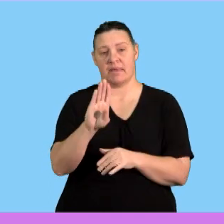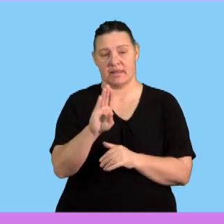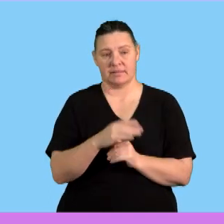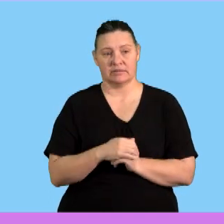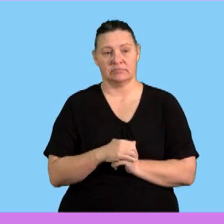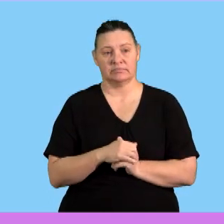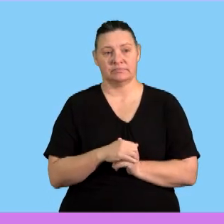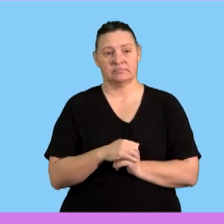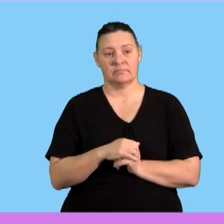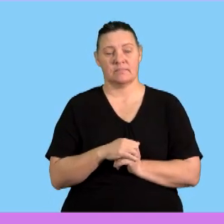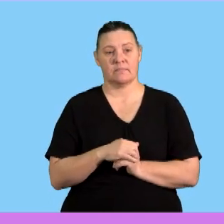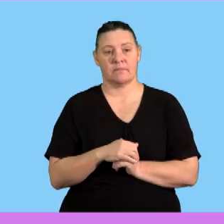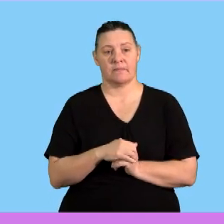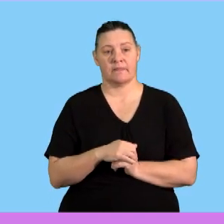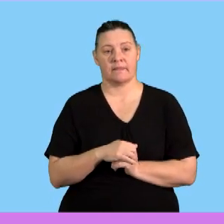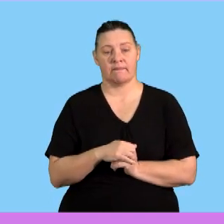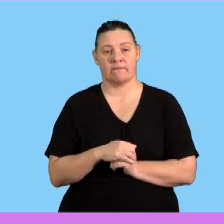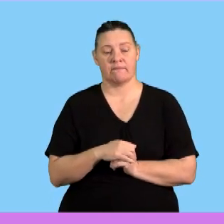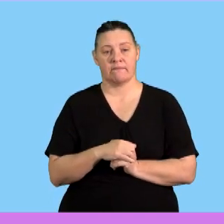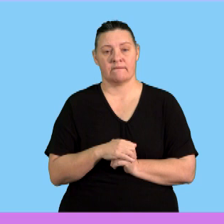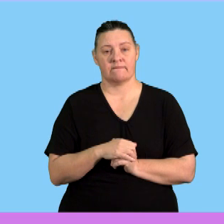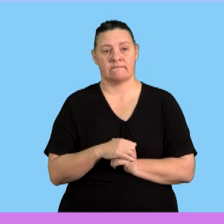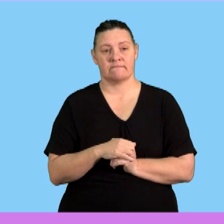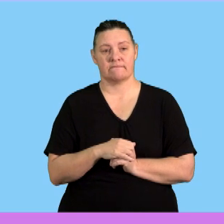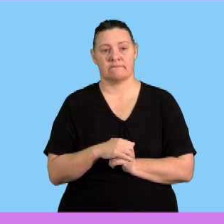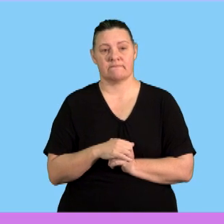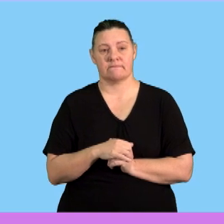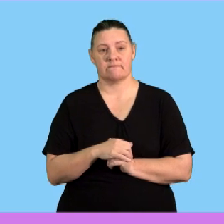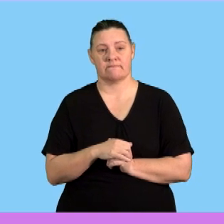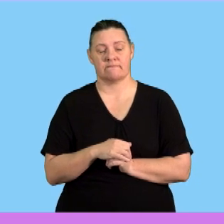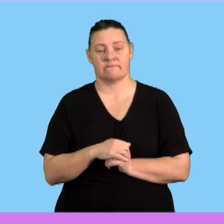is labeled B. Okay, so middle connector.